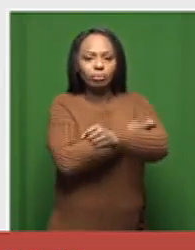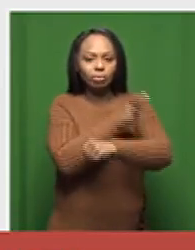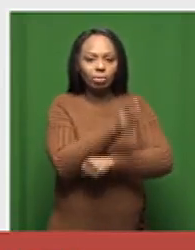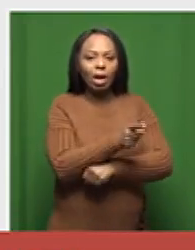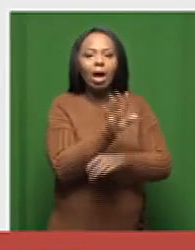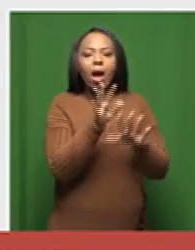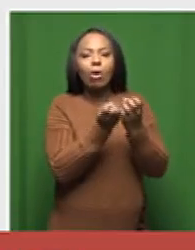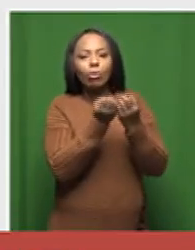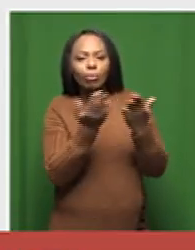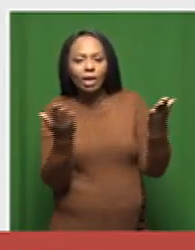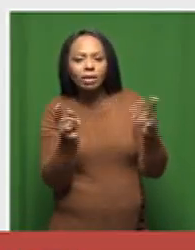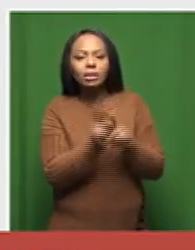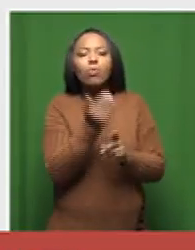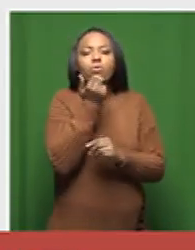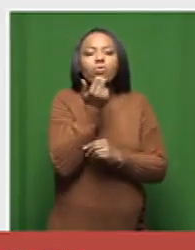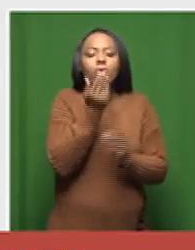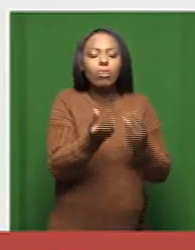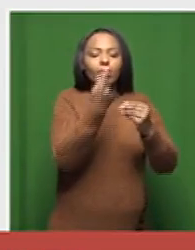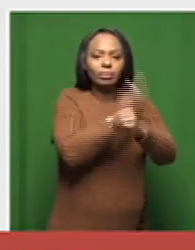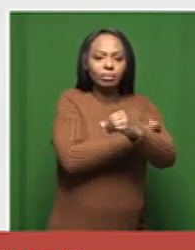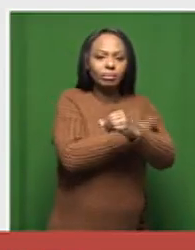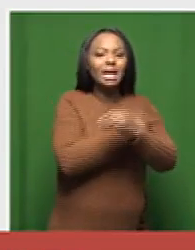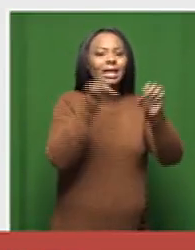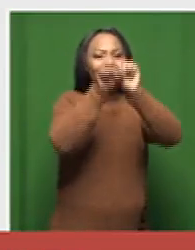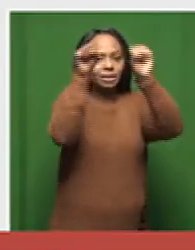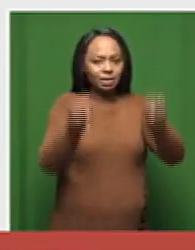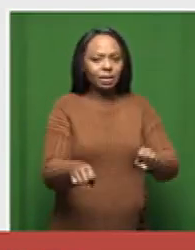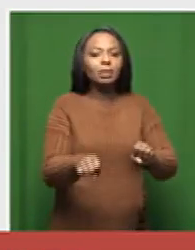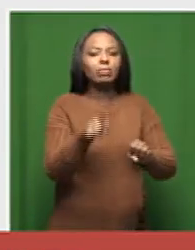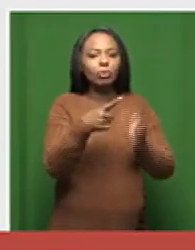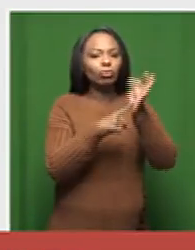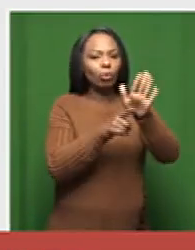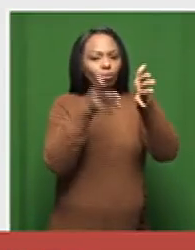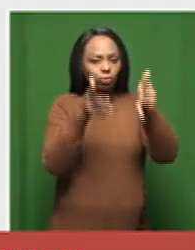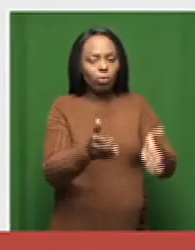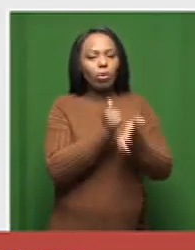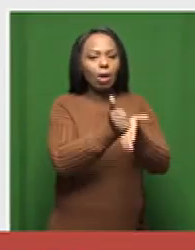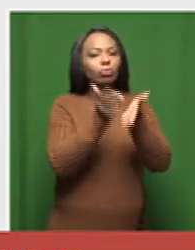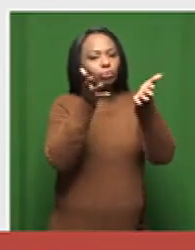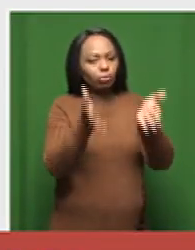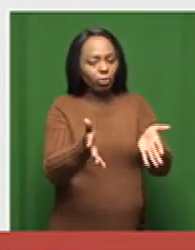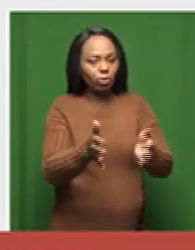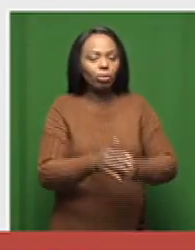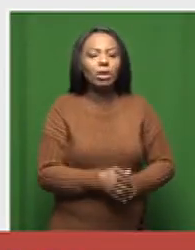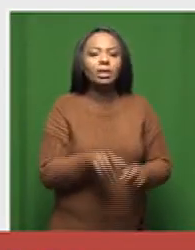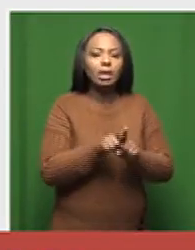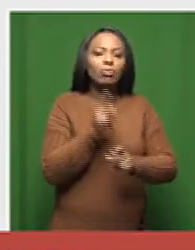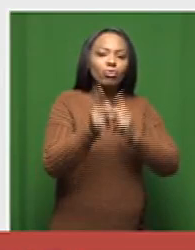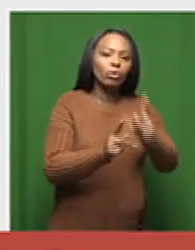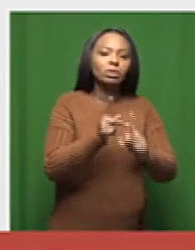of vaccines available does not match what the entire population needs immediately. And we're going through a process